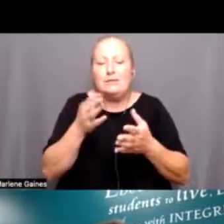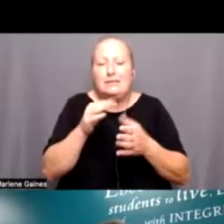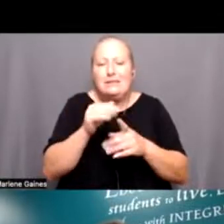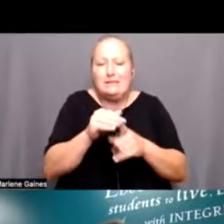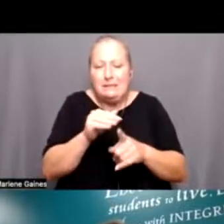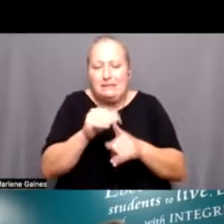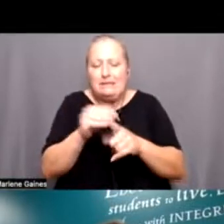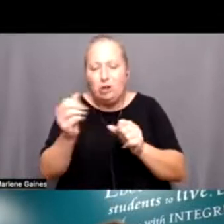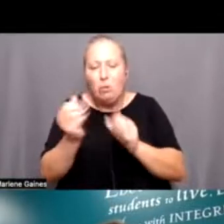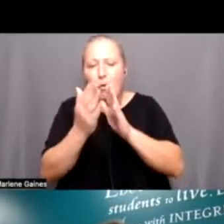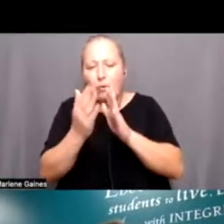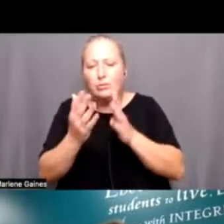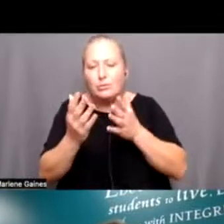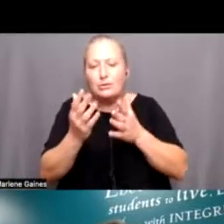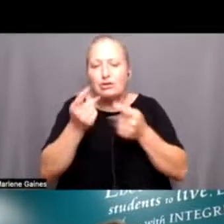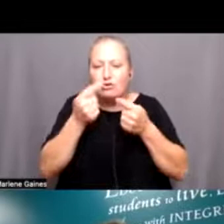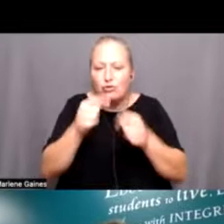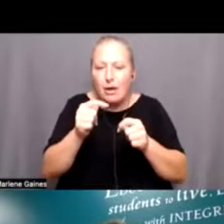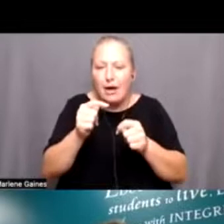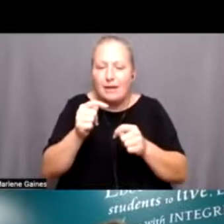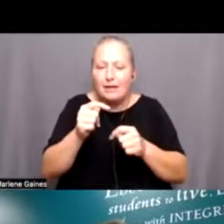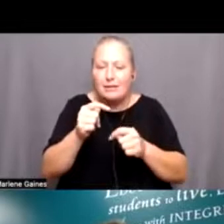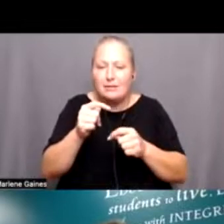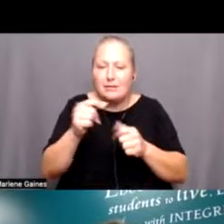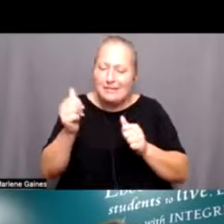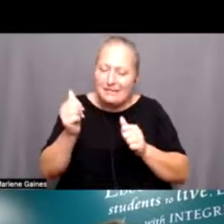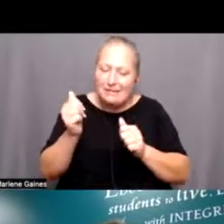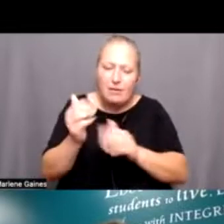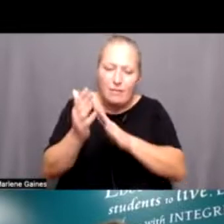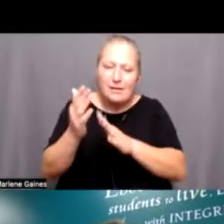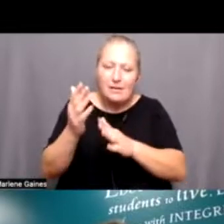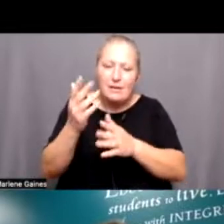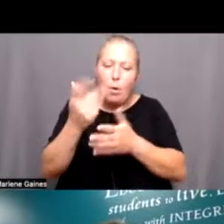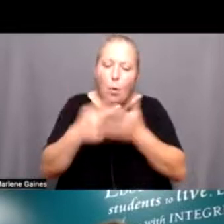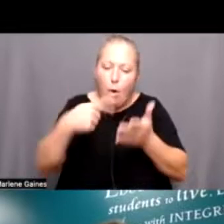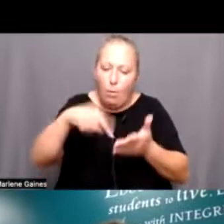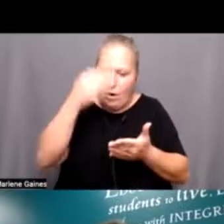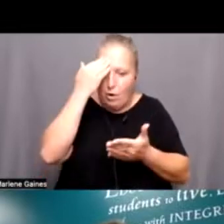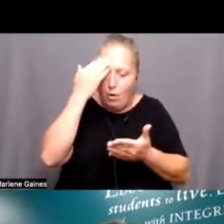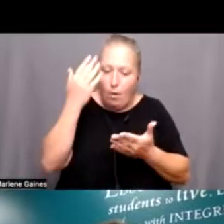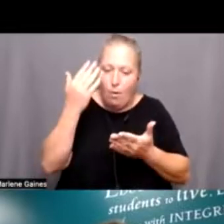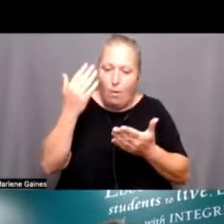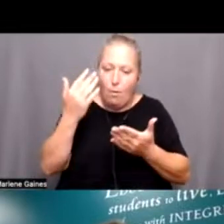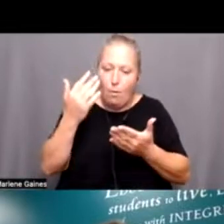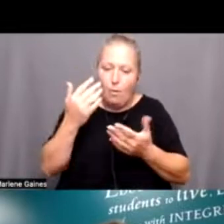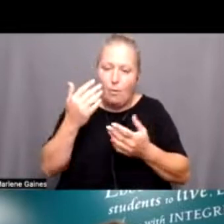we're trying to front load and address what we know